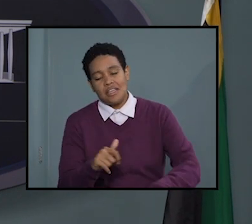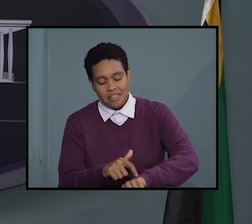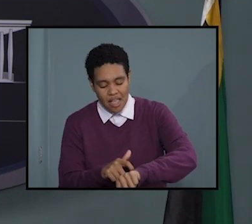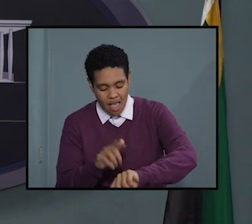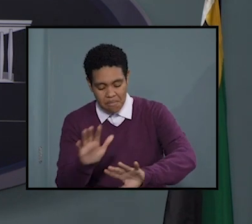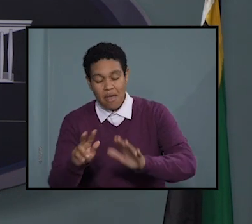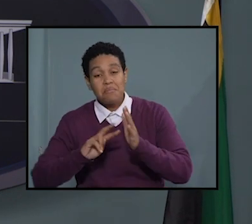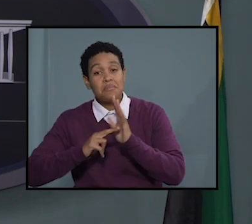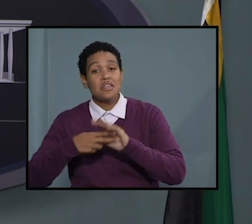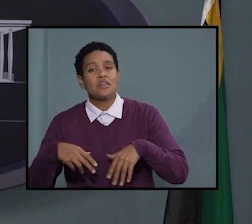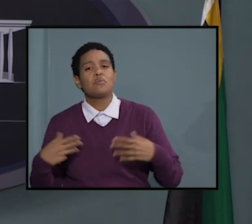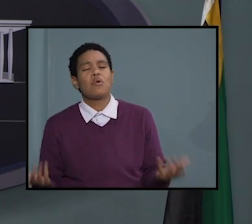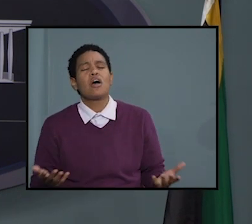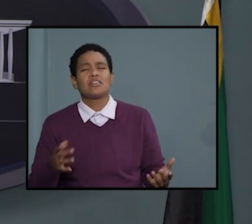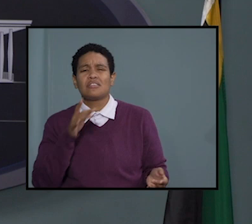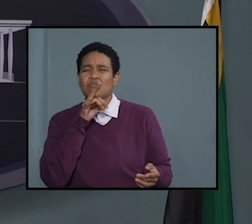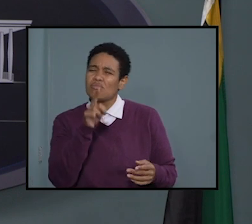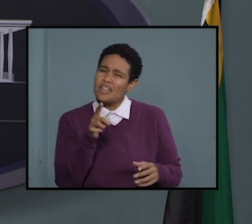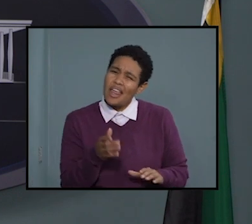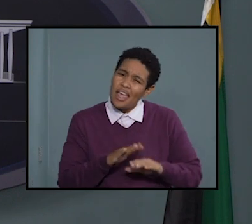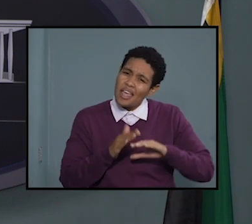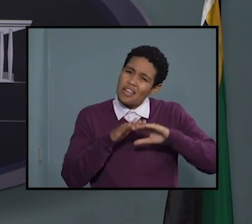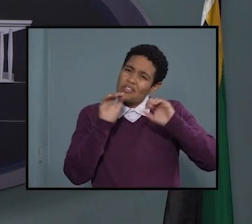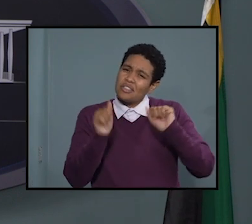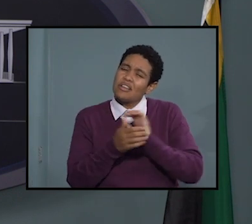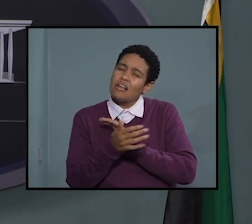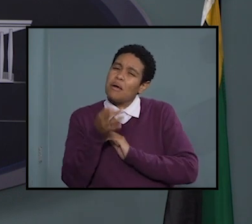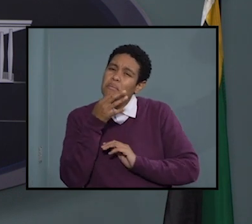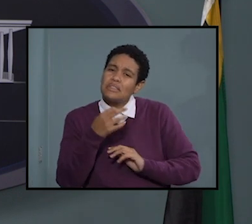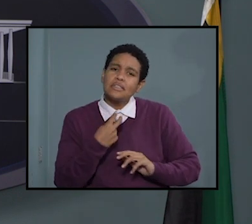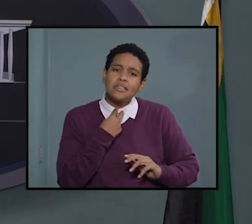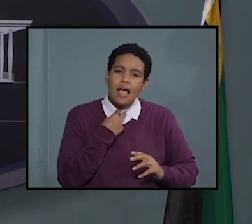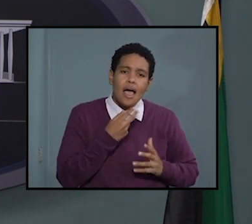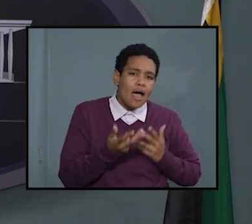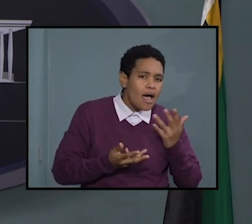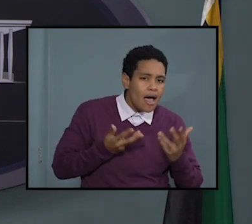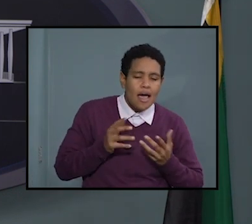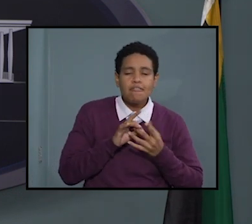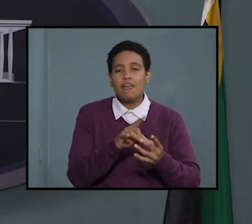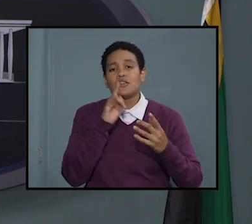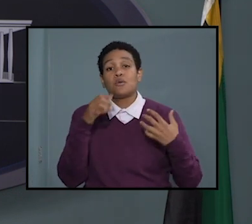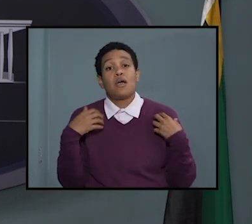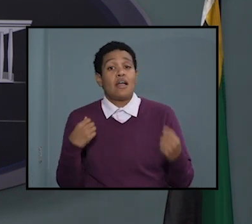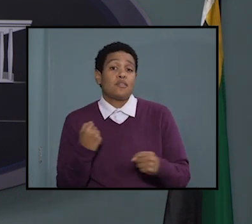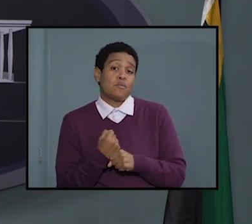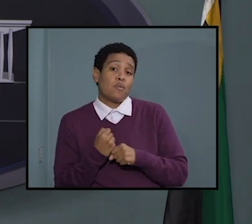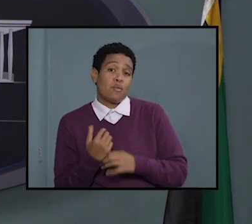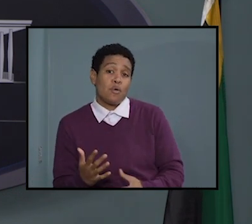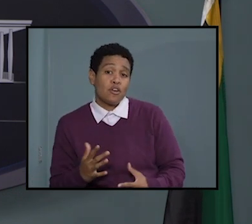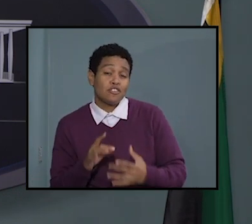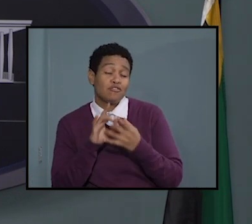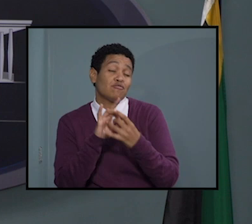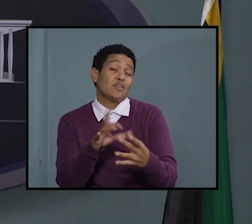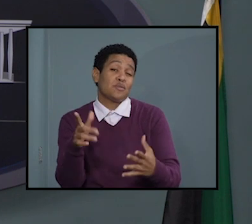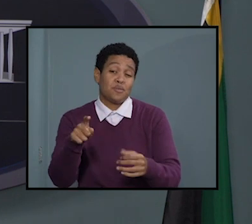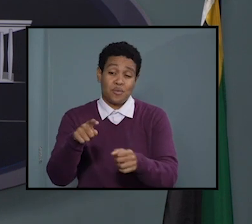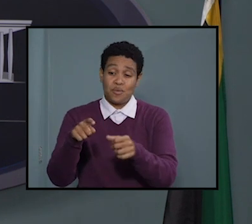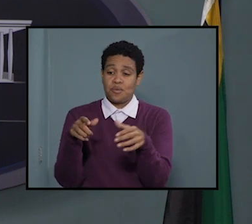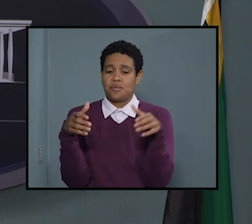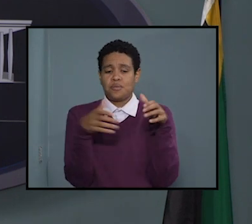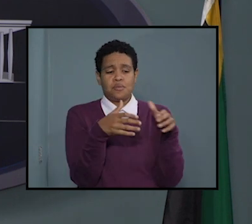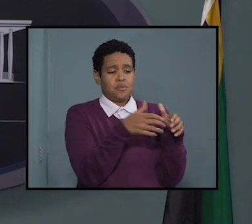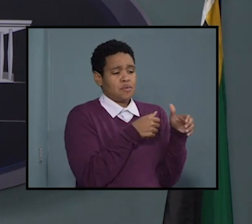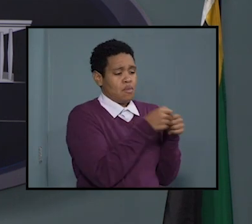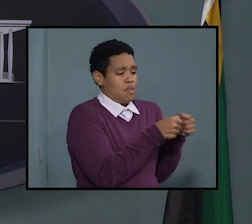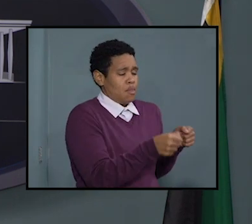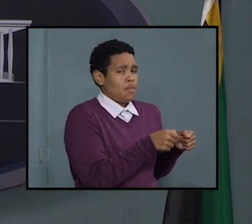means that there's increased capacity constraints on our health workers, on the quarantine locations that we may